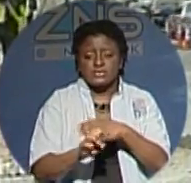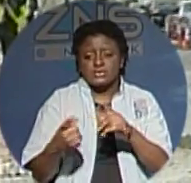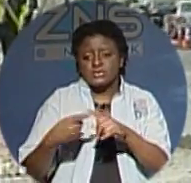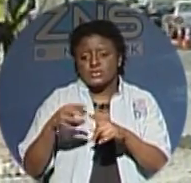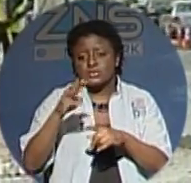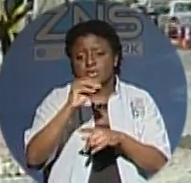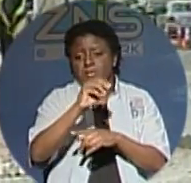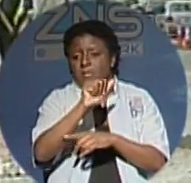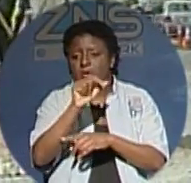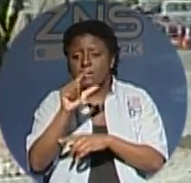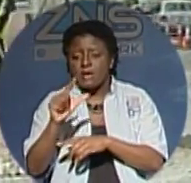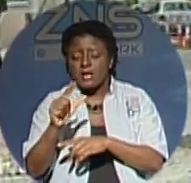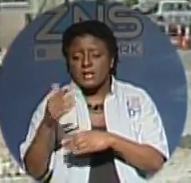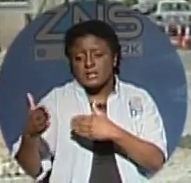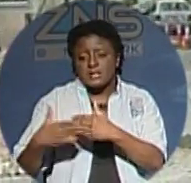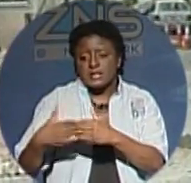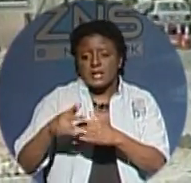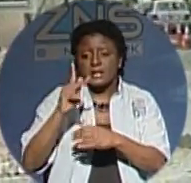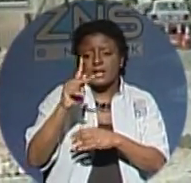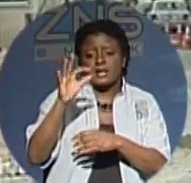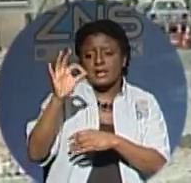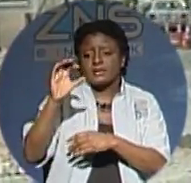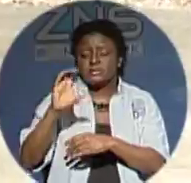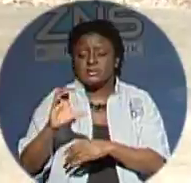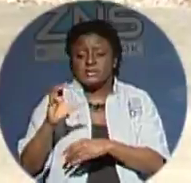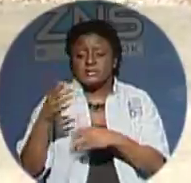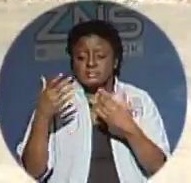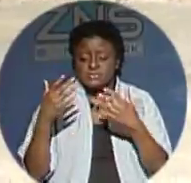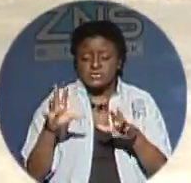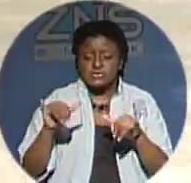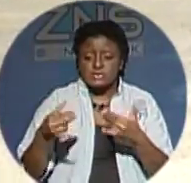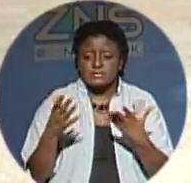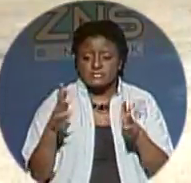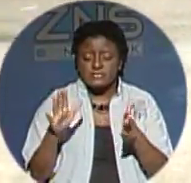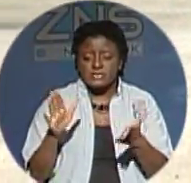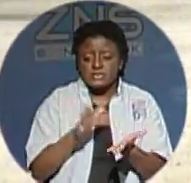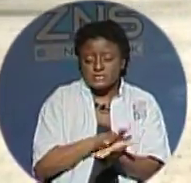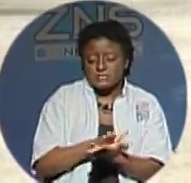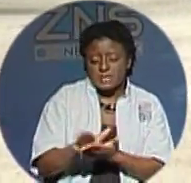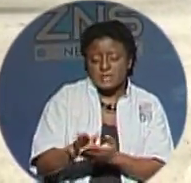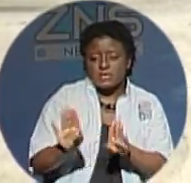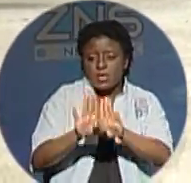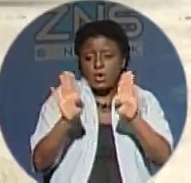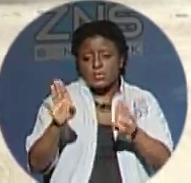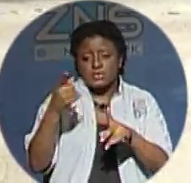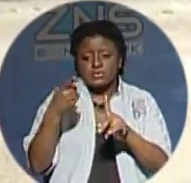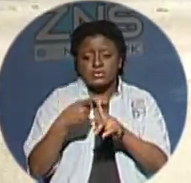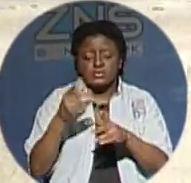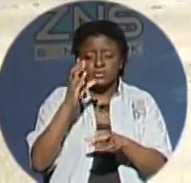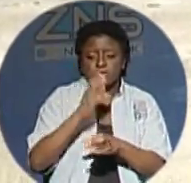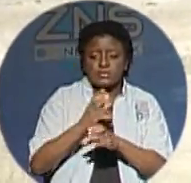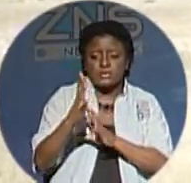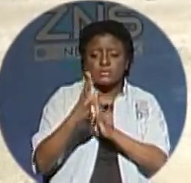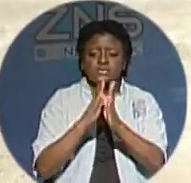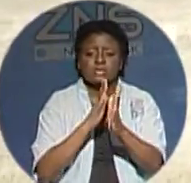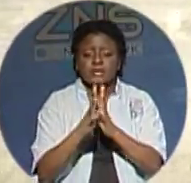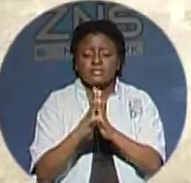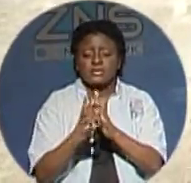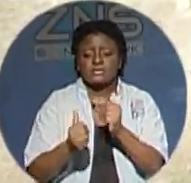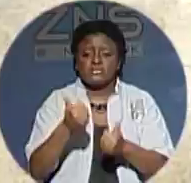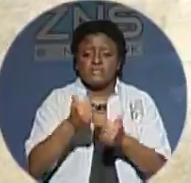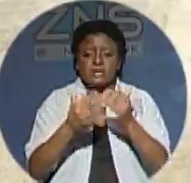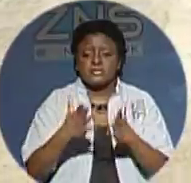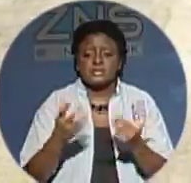has recently been paved and open to vehicular traffic. Motorists are now able to drive the entire length